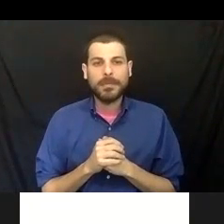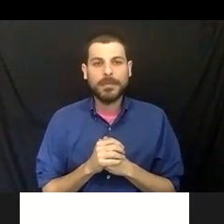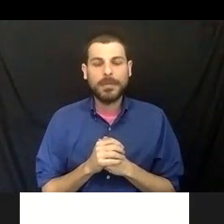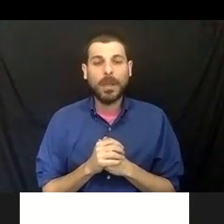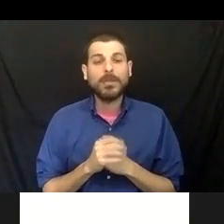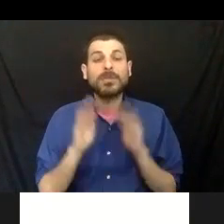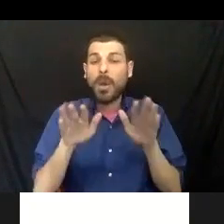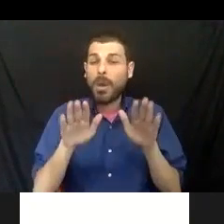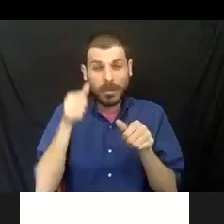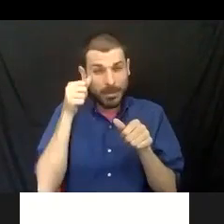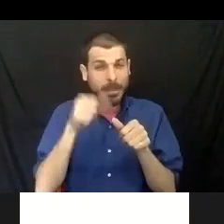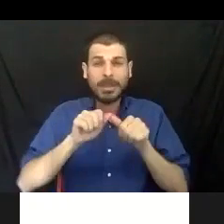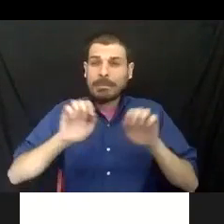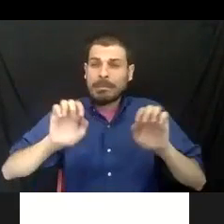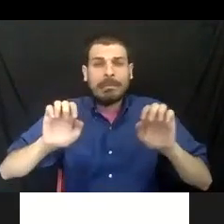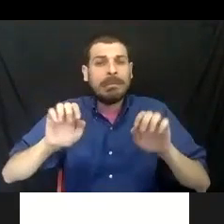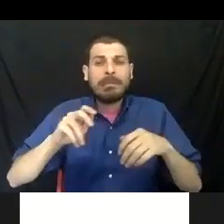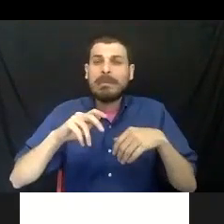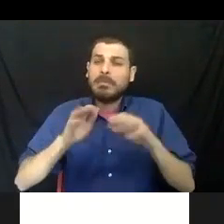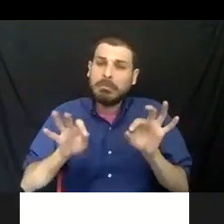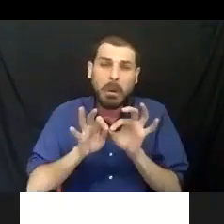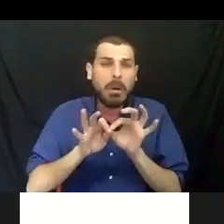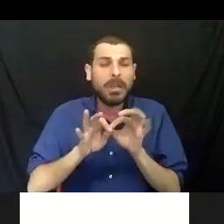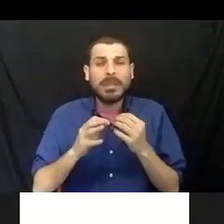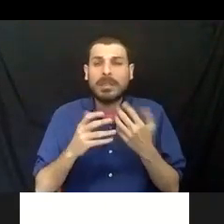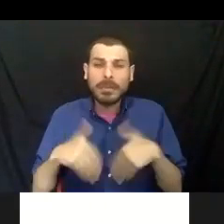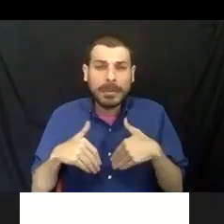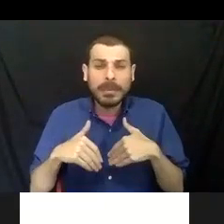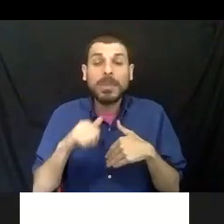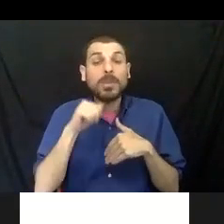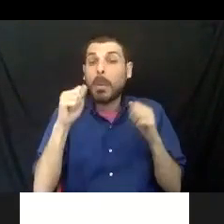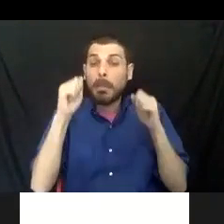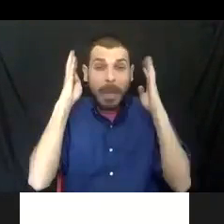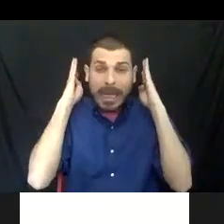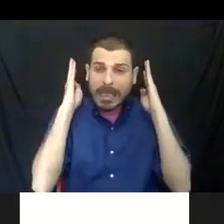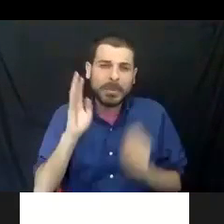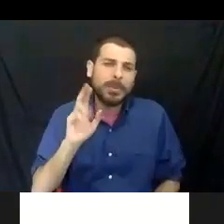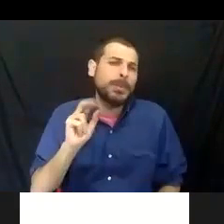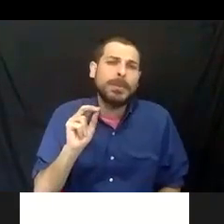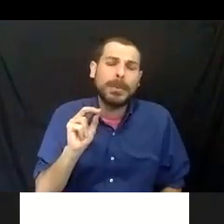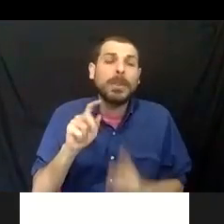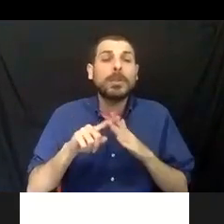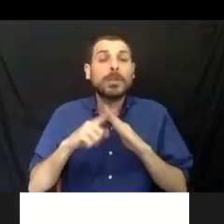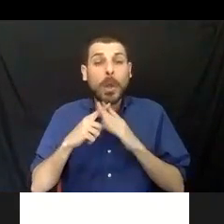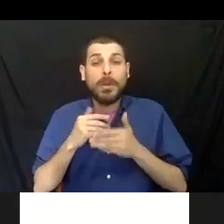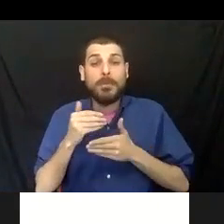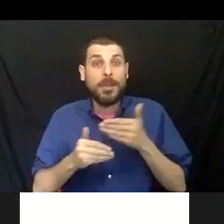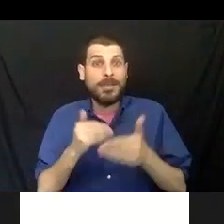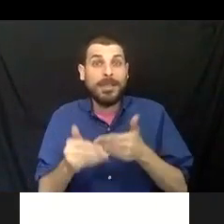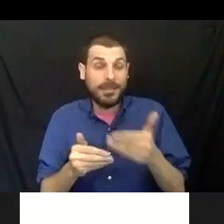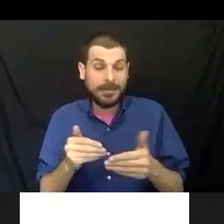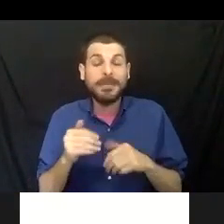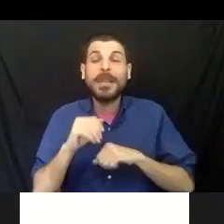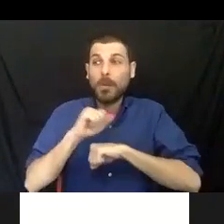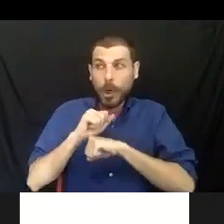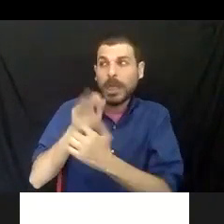but it's not such an emergency that you should panic. You should just start the process of working with your lender right away.